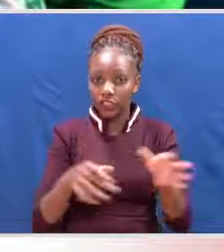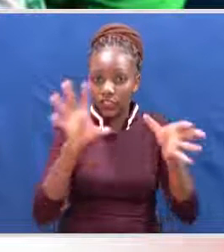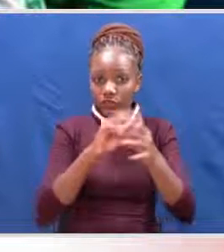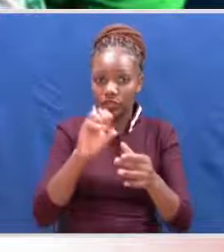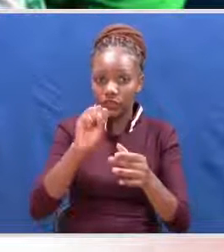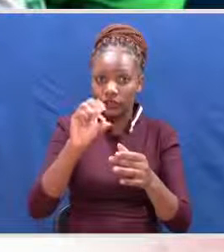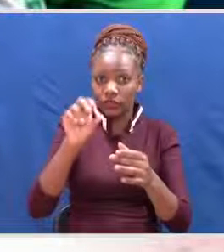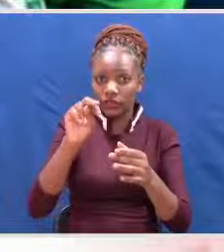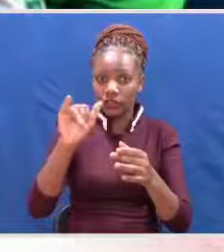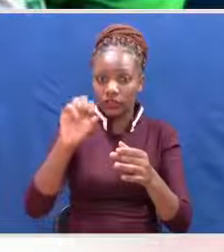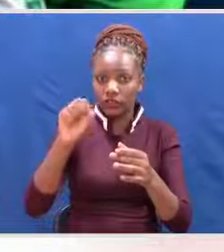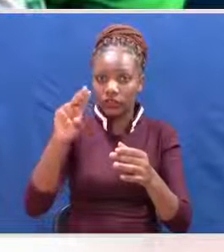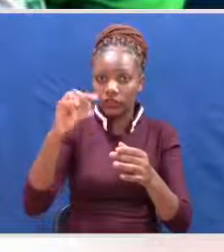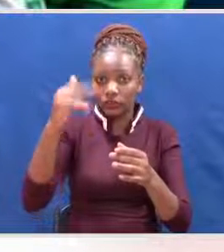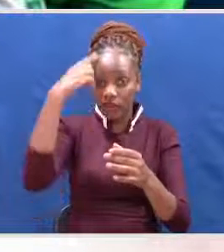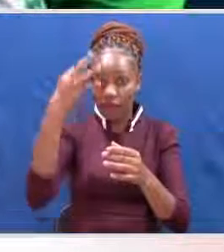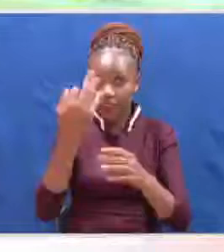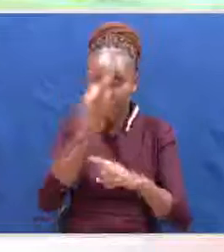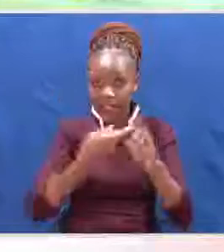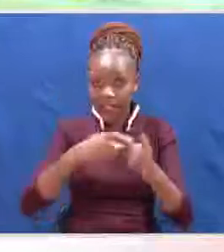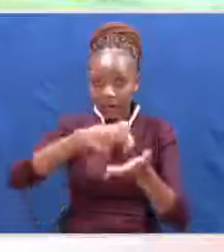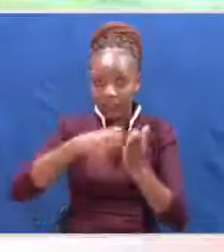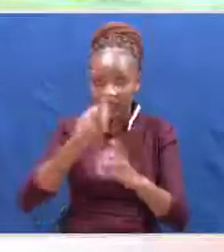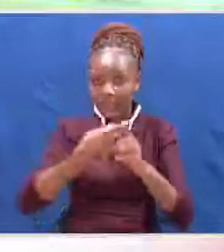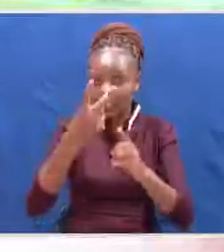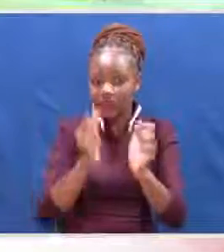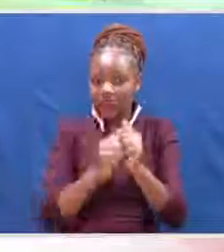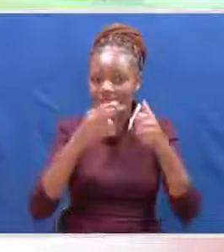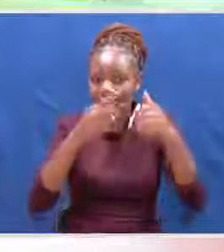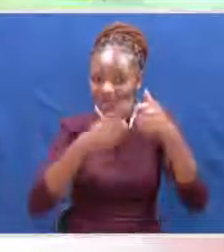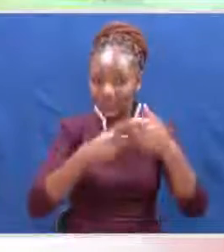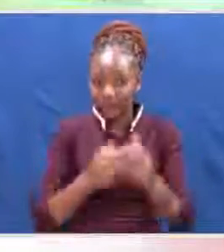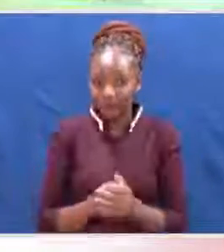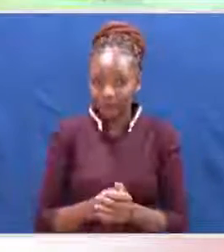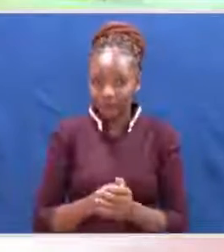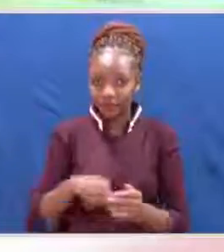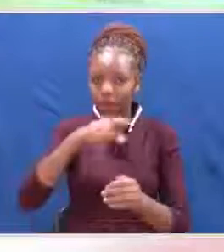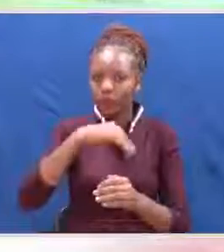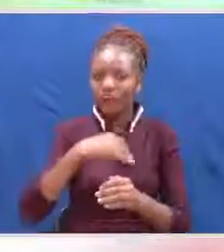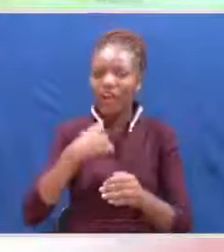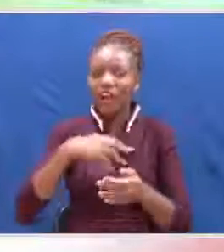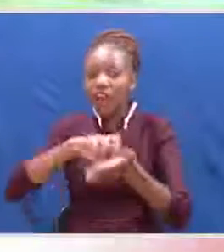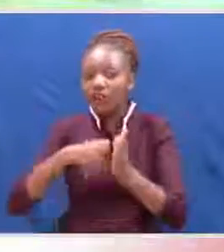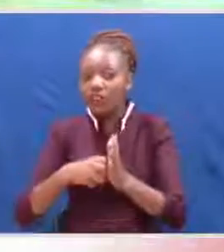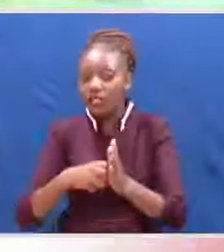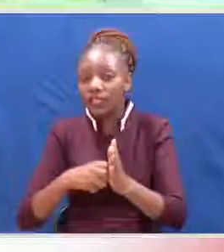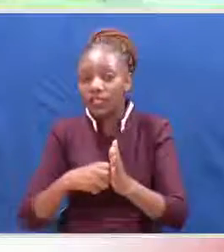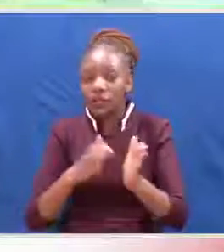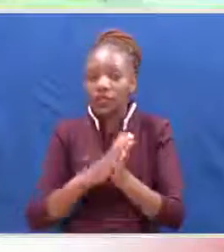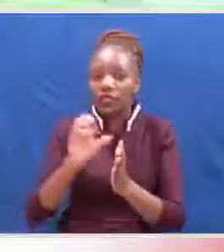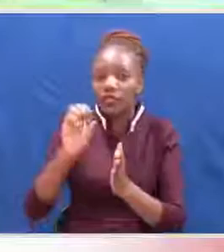Sugar on a three-year contract in 2016. Ilikuwa quarter final ya Gotv, tulicheza na Sony. So after hapo ndio